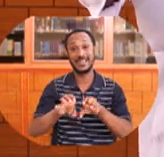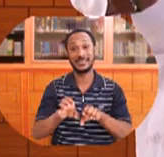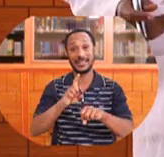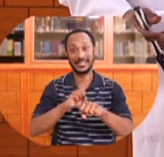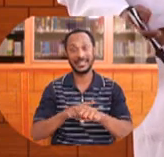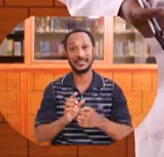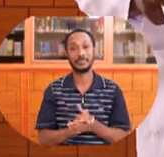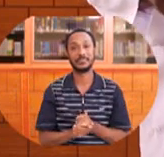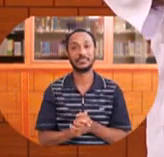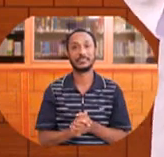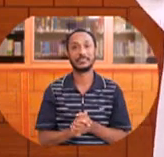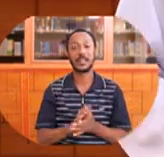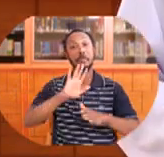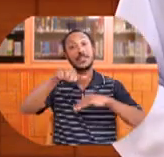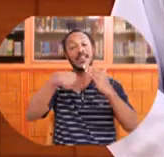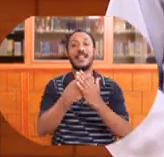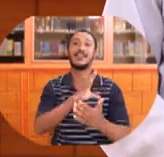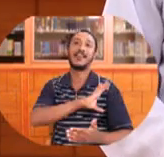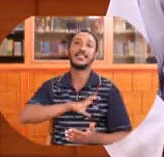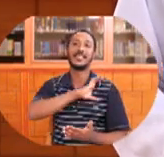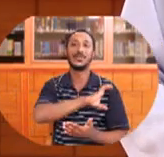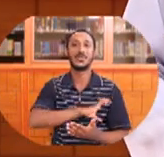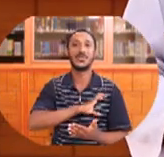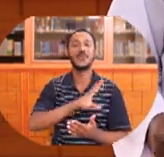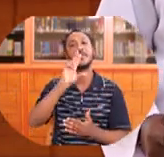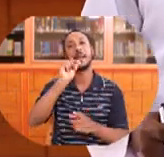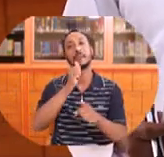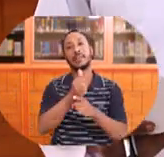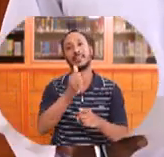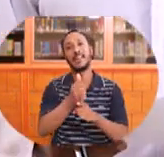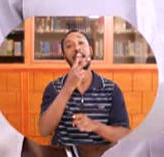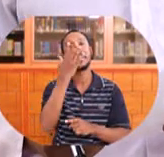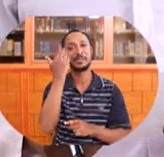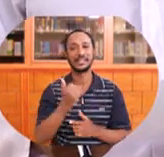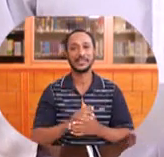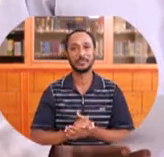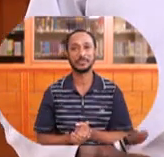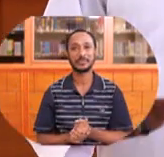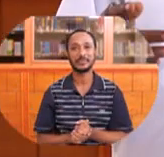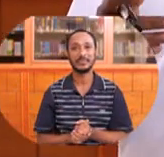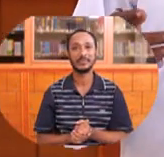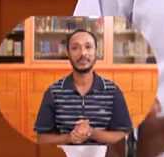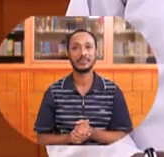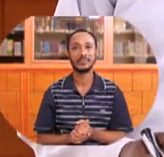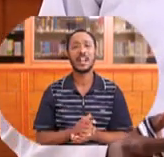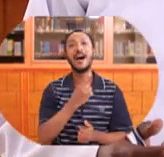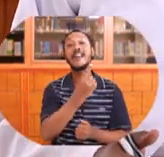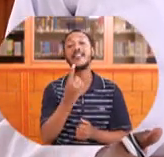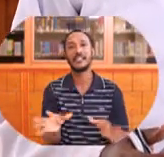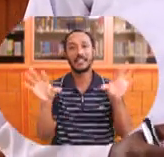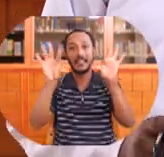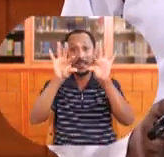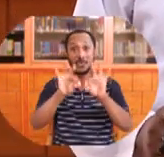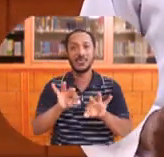see the general characteristics of nonmetals and some